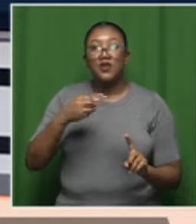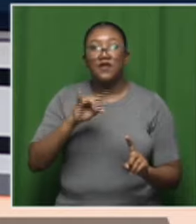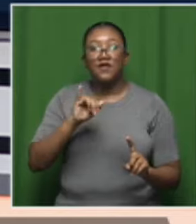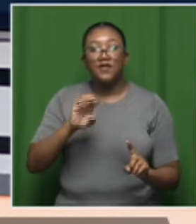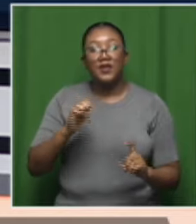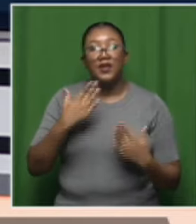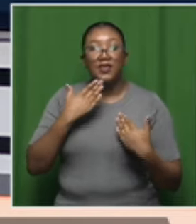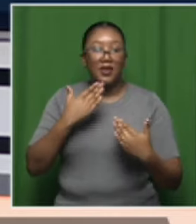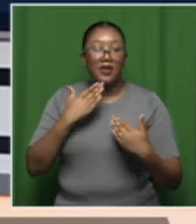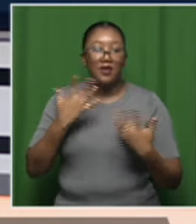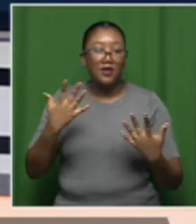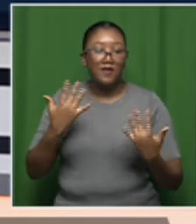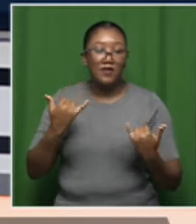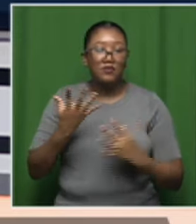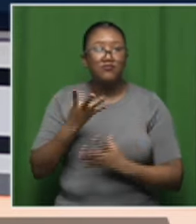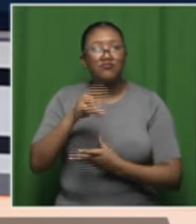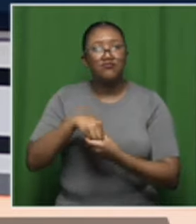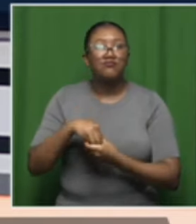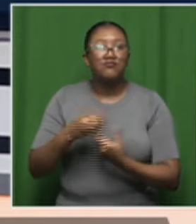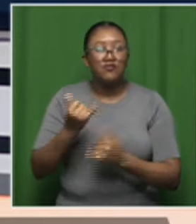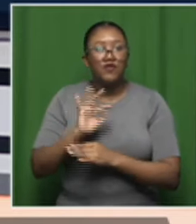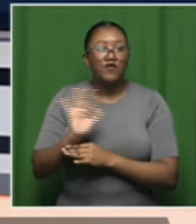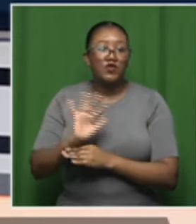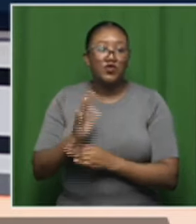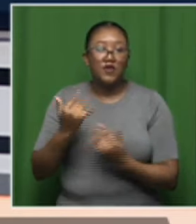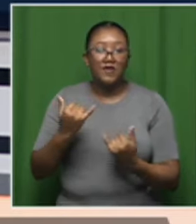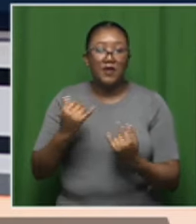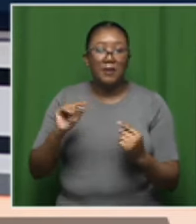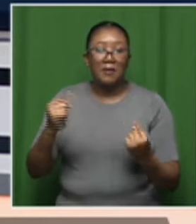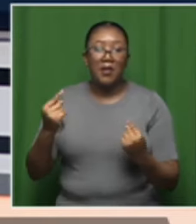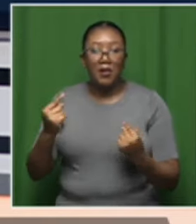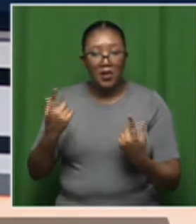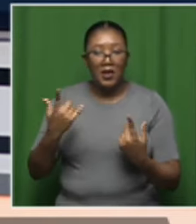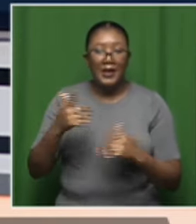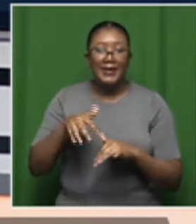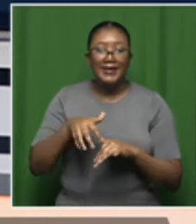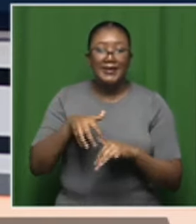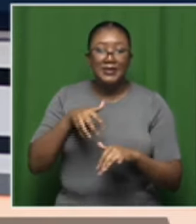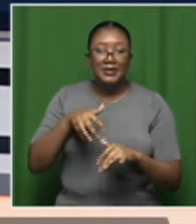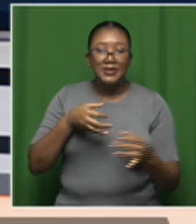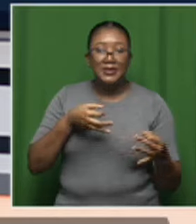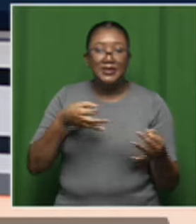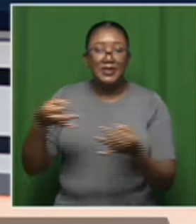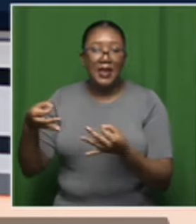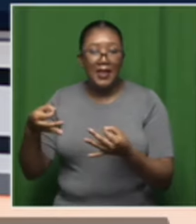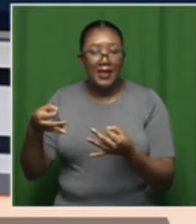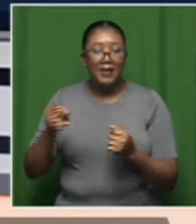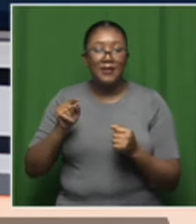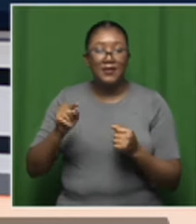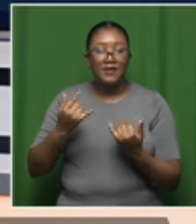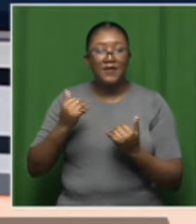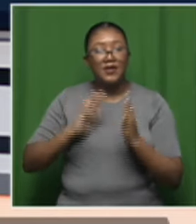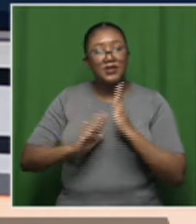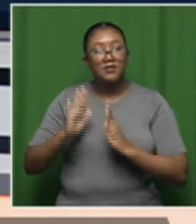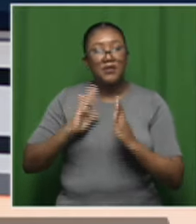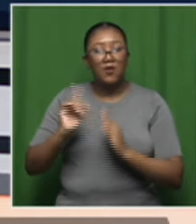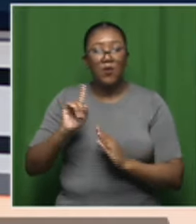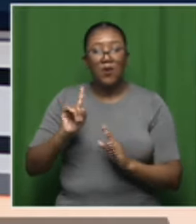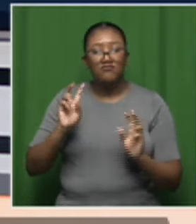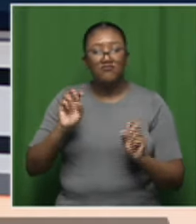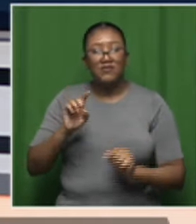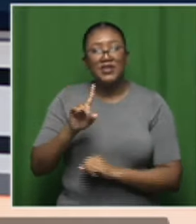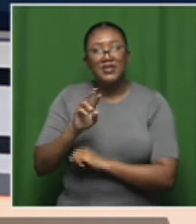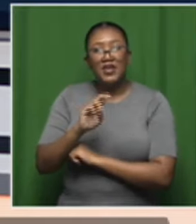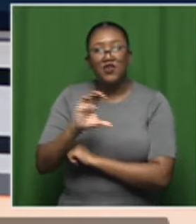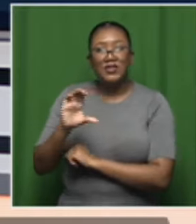us on the show this morning. After so many logistical bottlenecks and delays, what can you tell us about the state of the